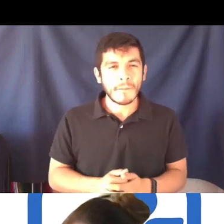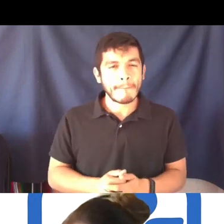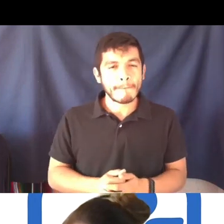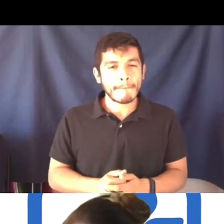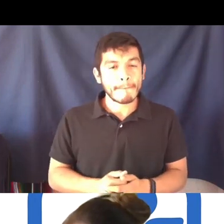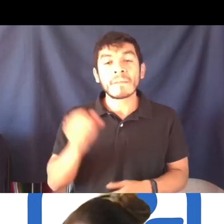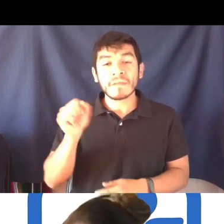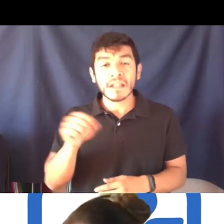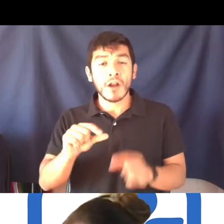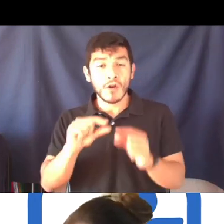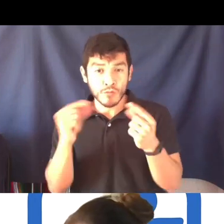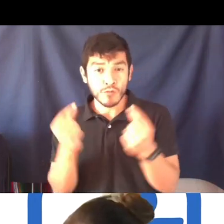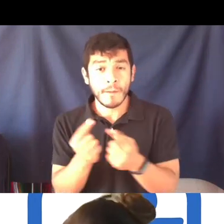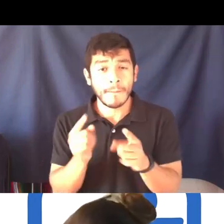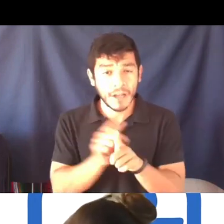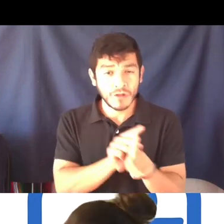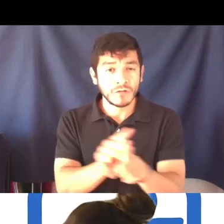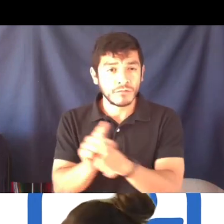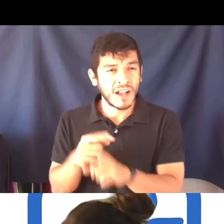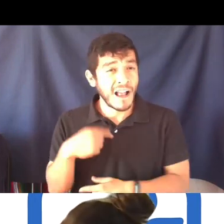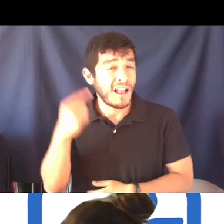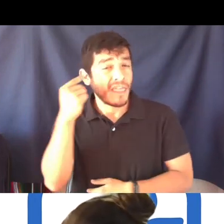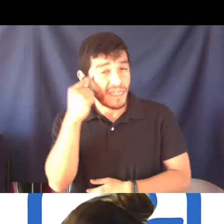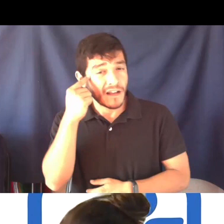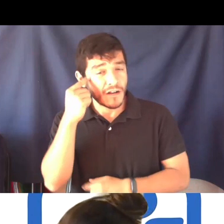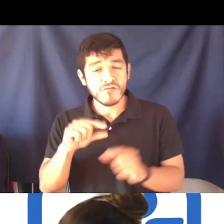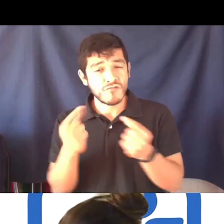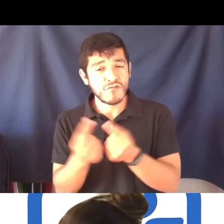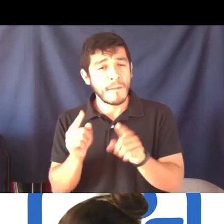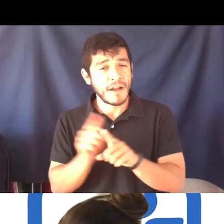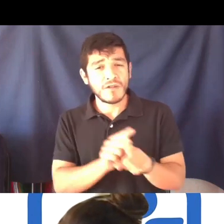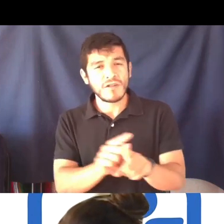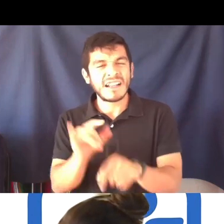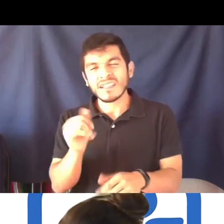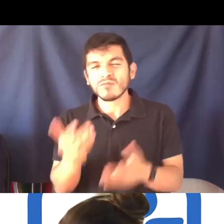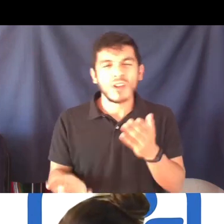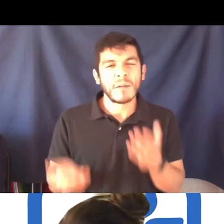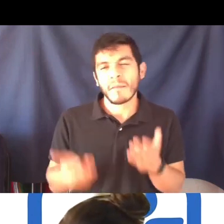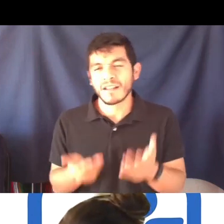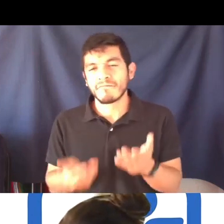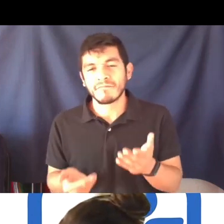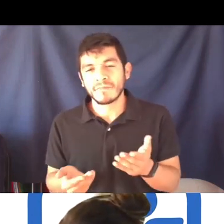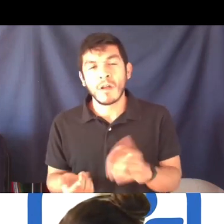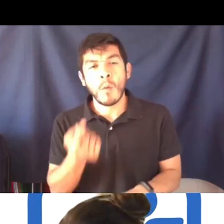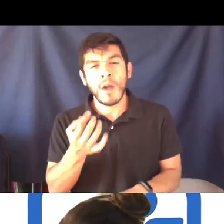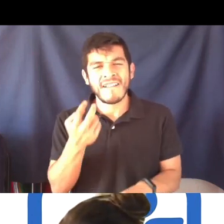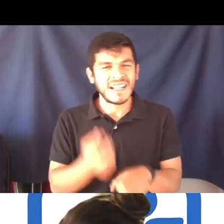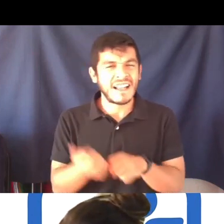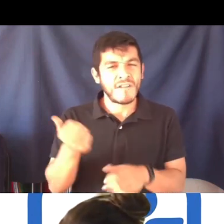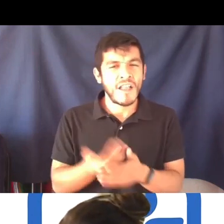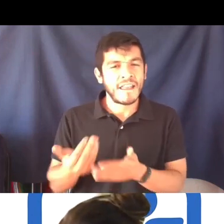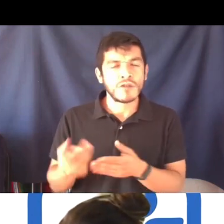Yeah, group mentoring. So I think group mentoring is probably one of the tougher things to